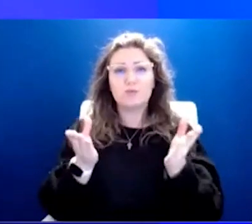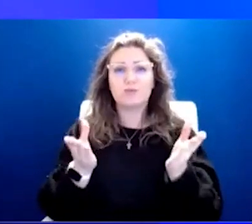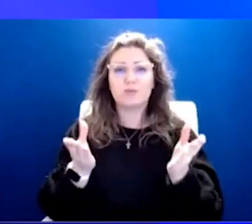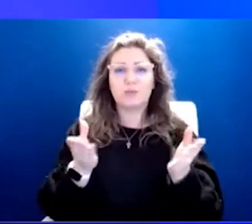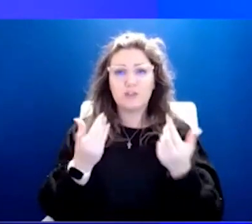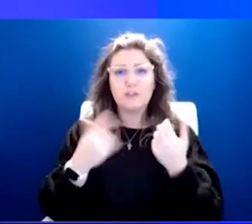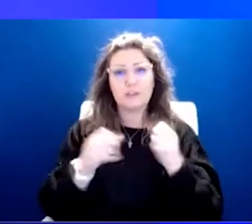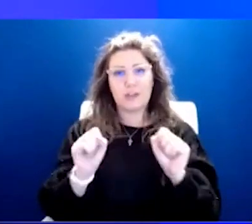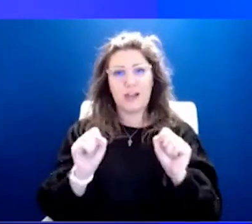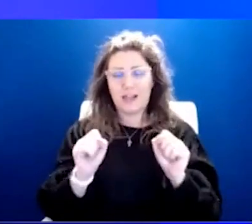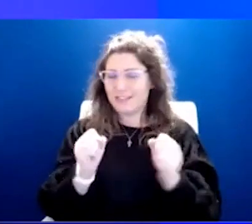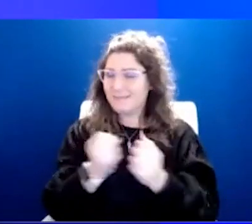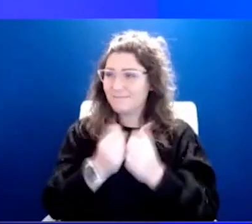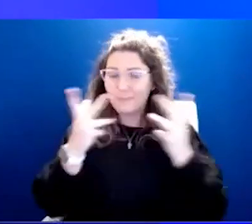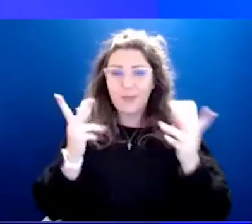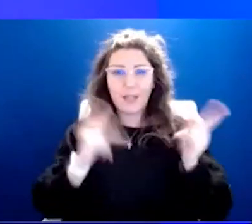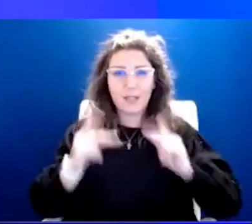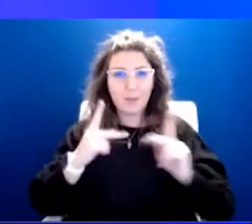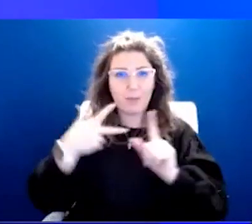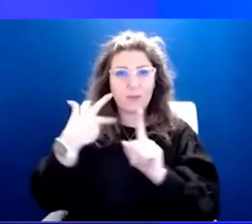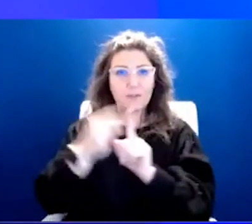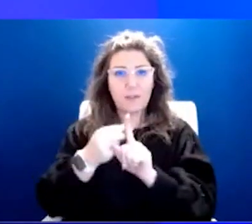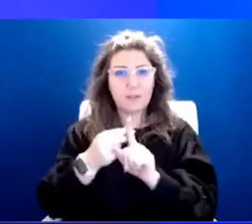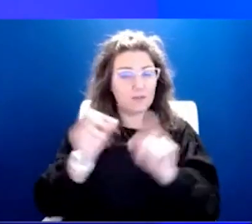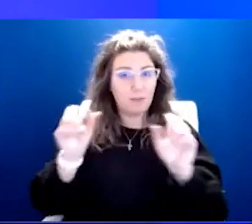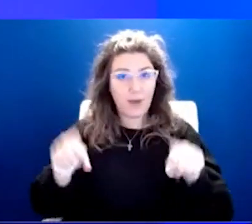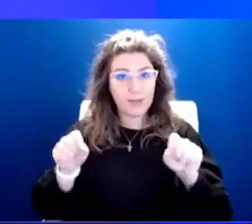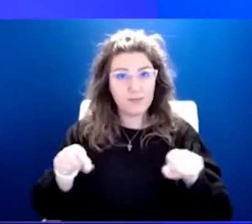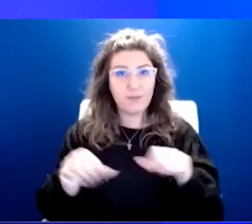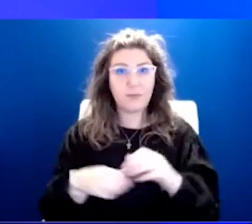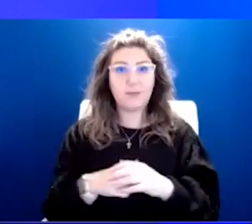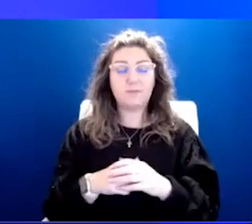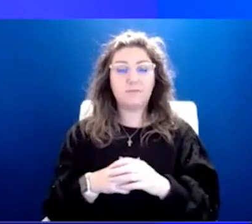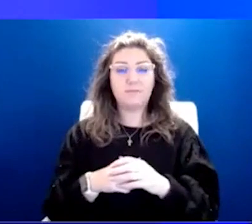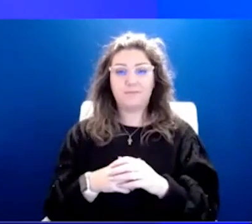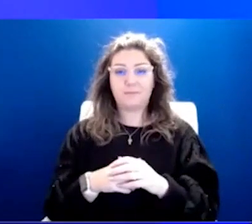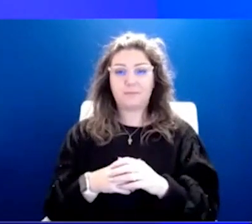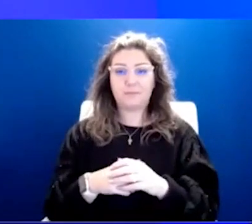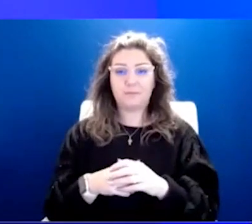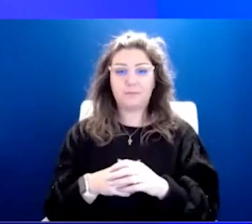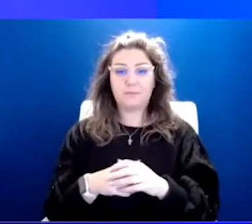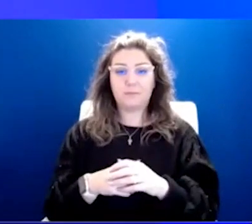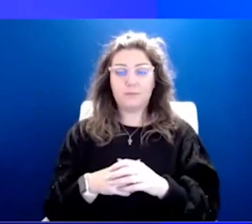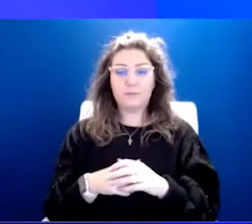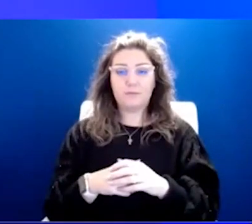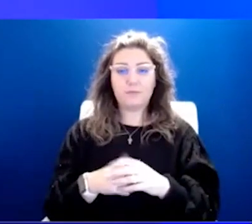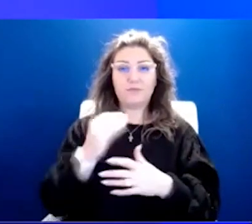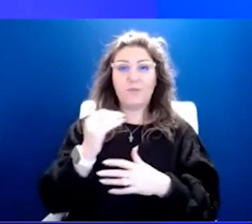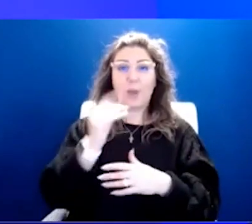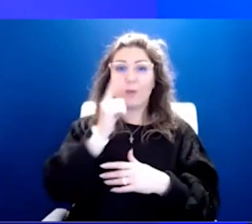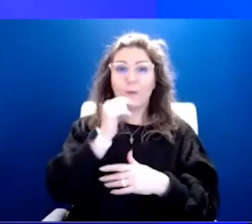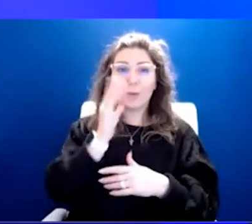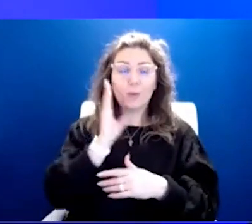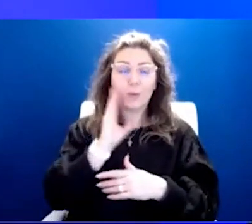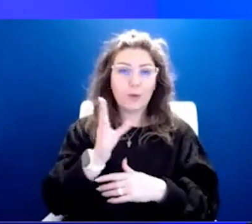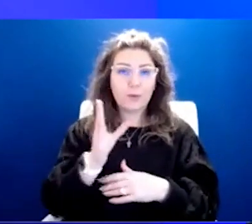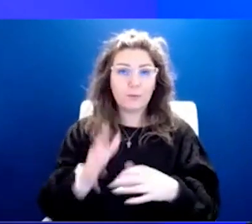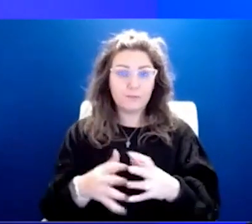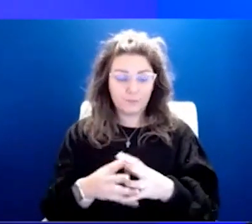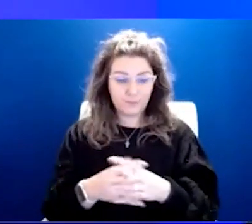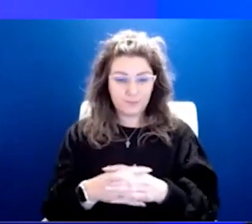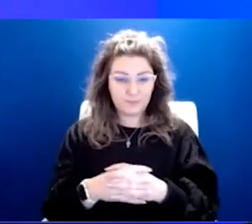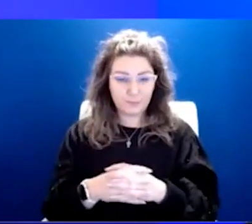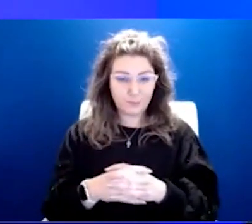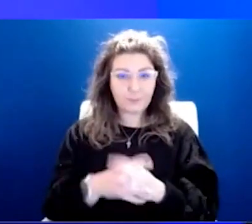many people vaccinated as we possibly can and really who will. I think what that sort of